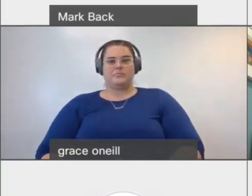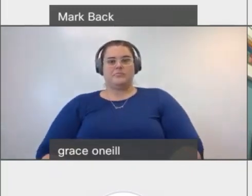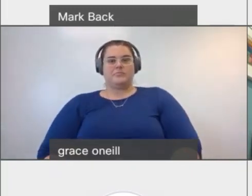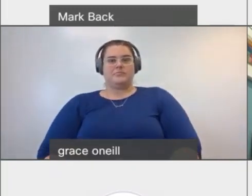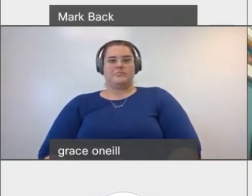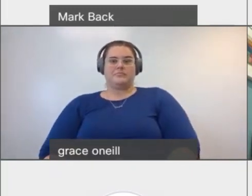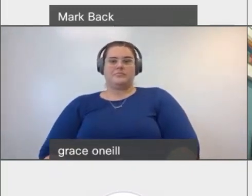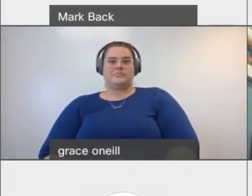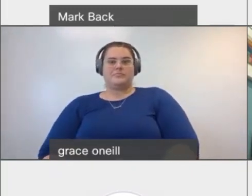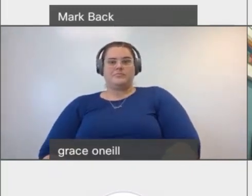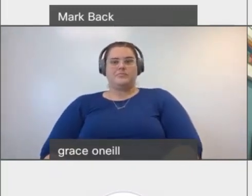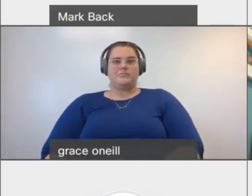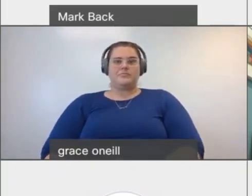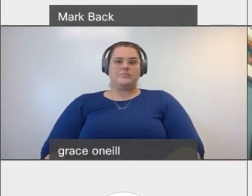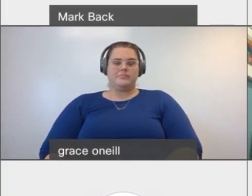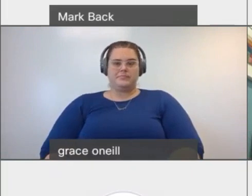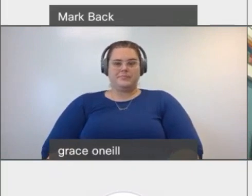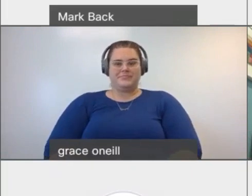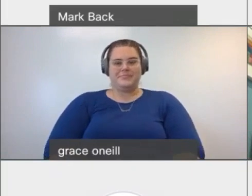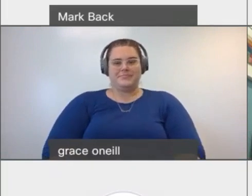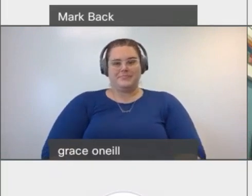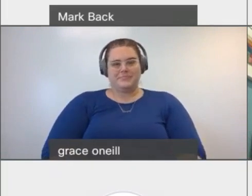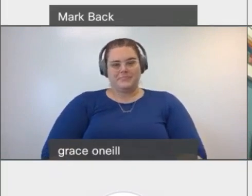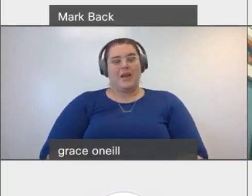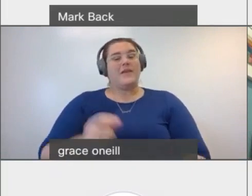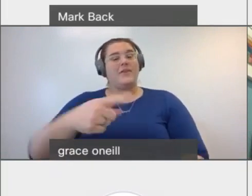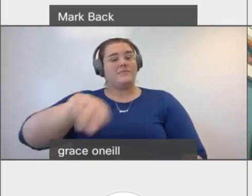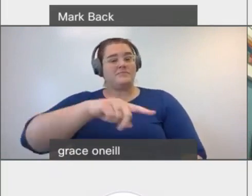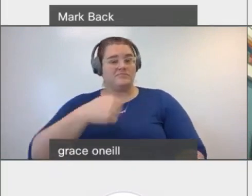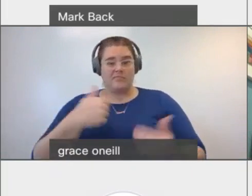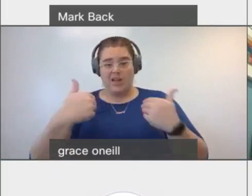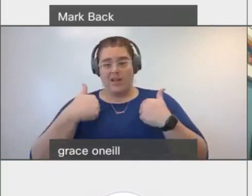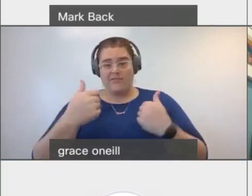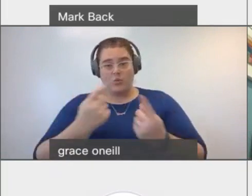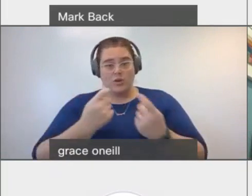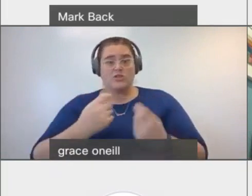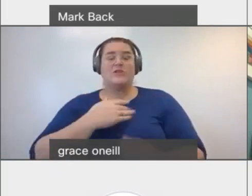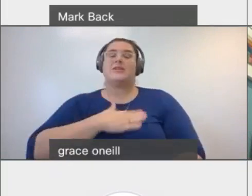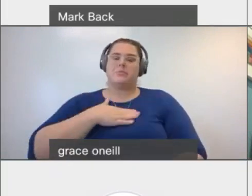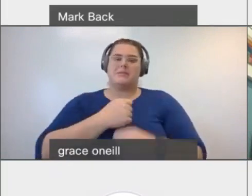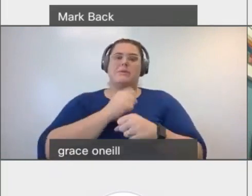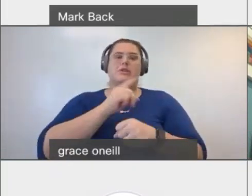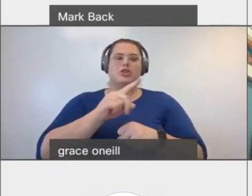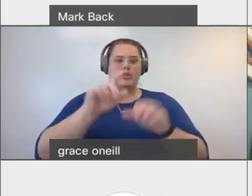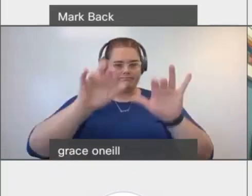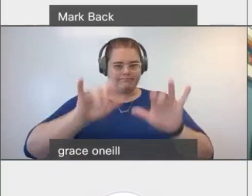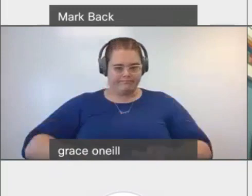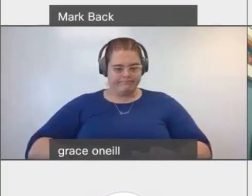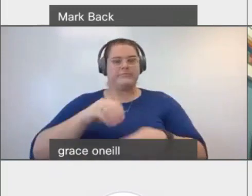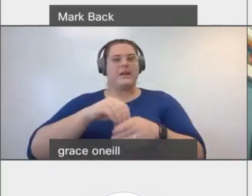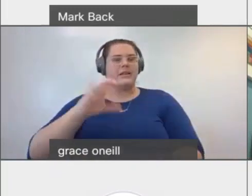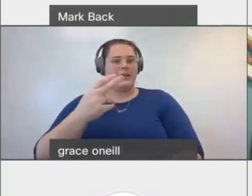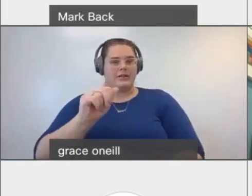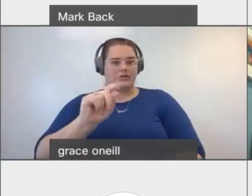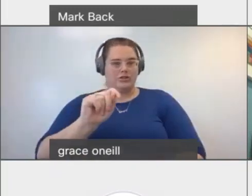So if people have any questions, type them in the chat. Please make sure that you type your question to everyone so that